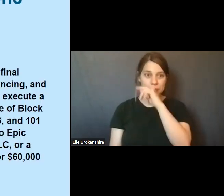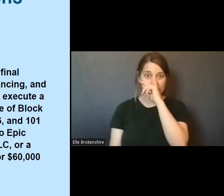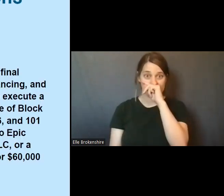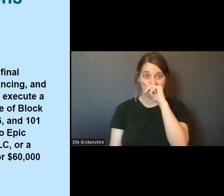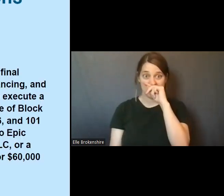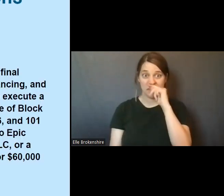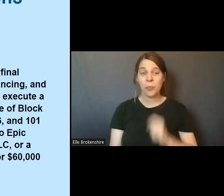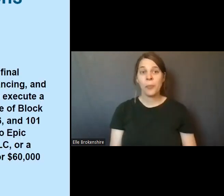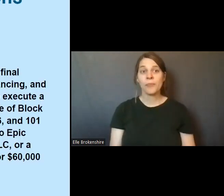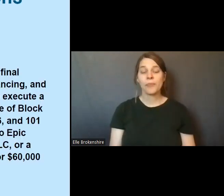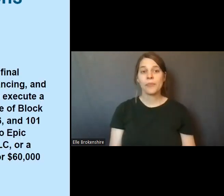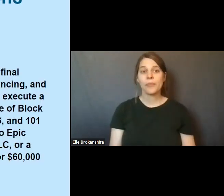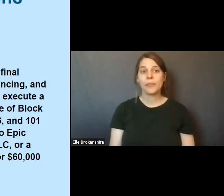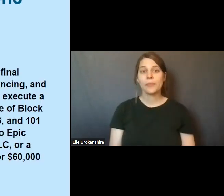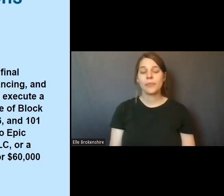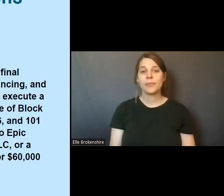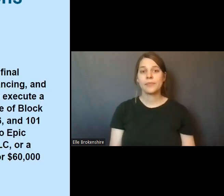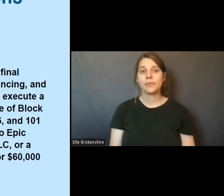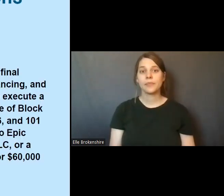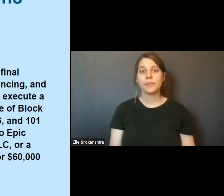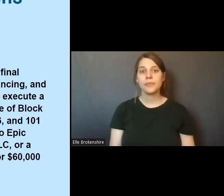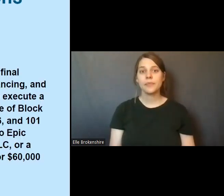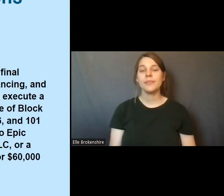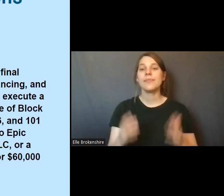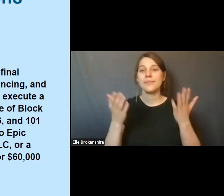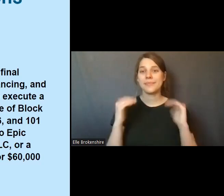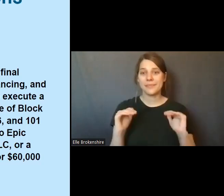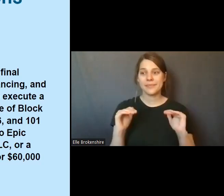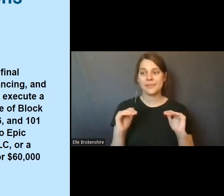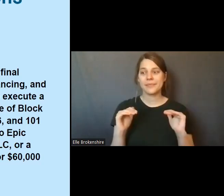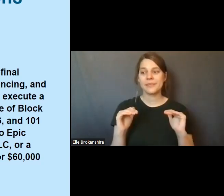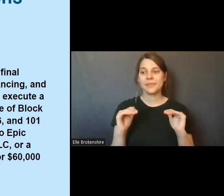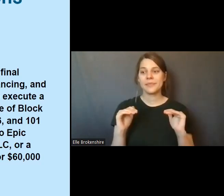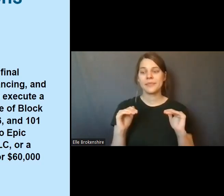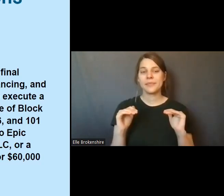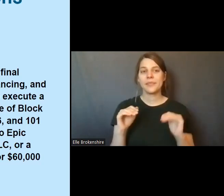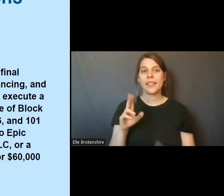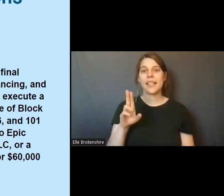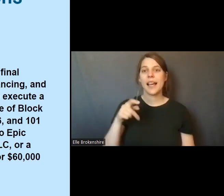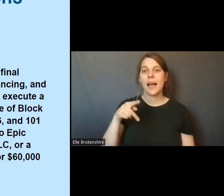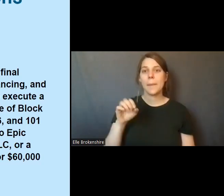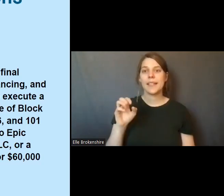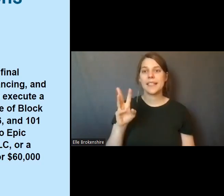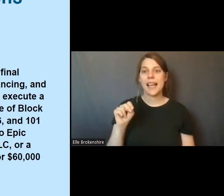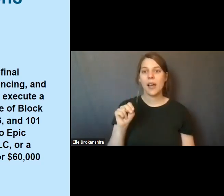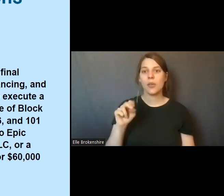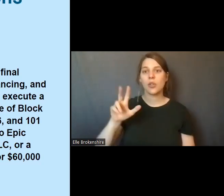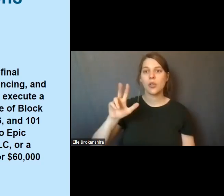The last item, or no, excuse me, not the last item. The next item is in Uptown,